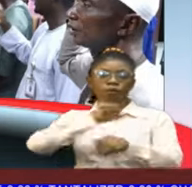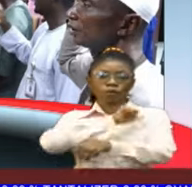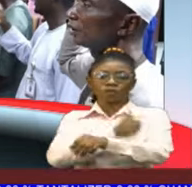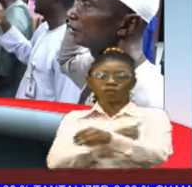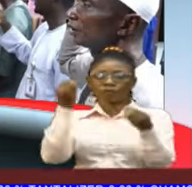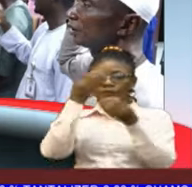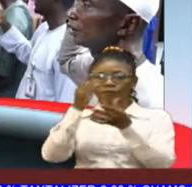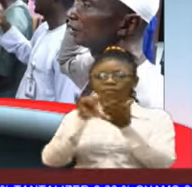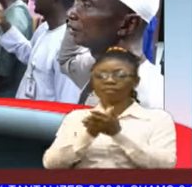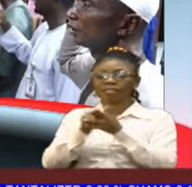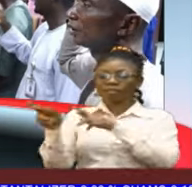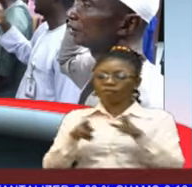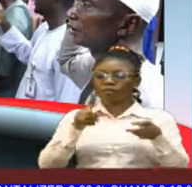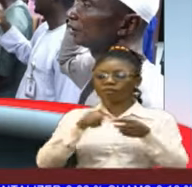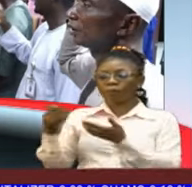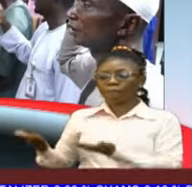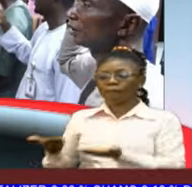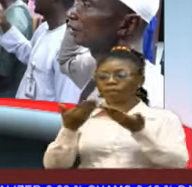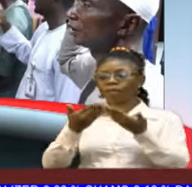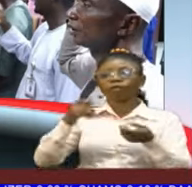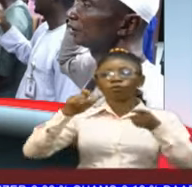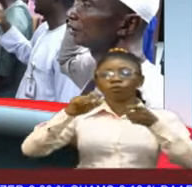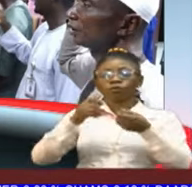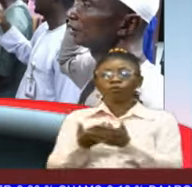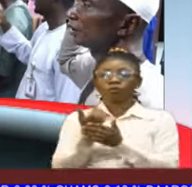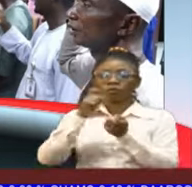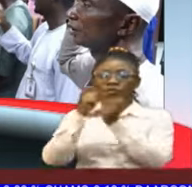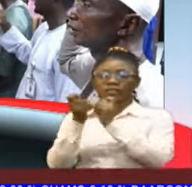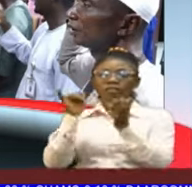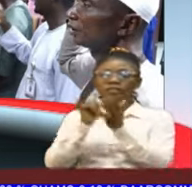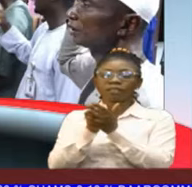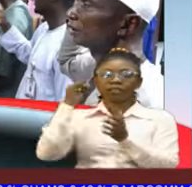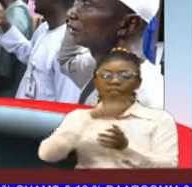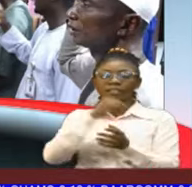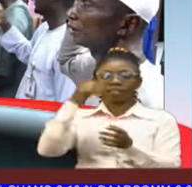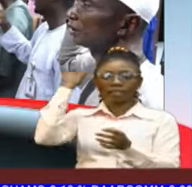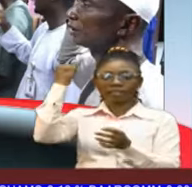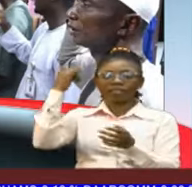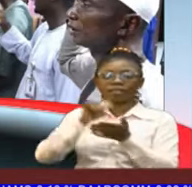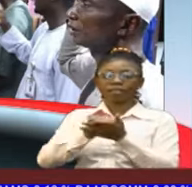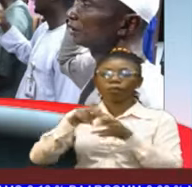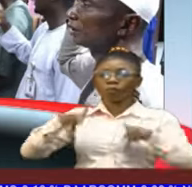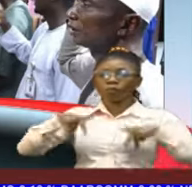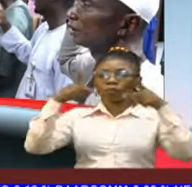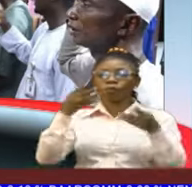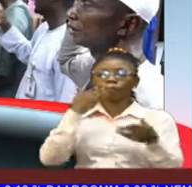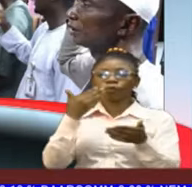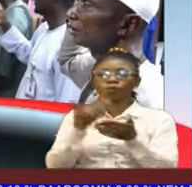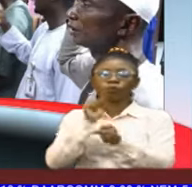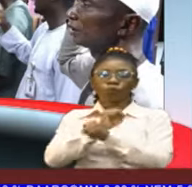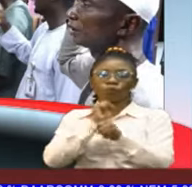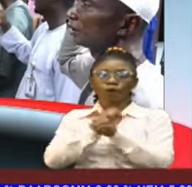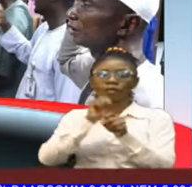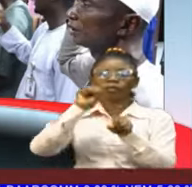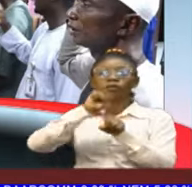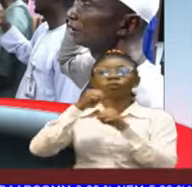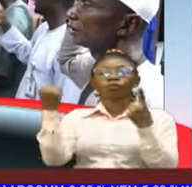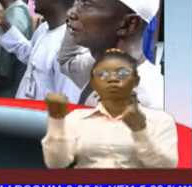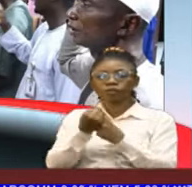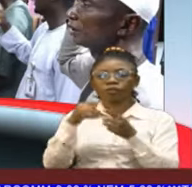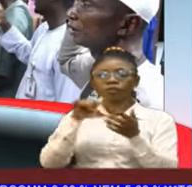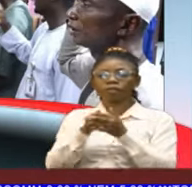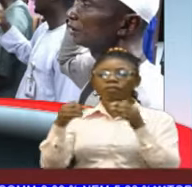bring in new reforms and ideas that would help stimulate better working conditions as well as compete favorably with the